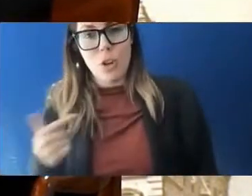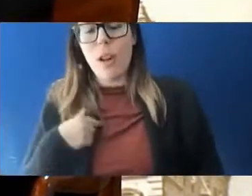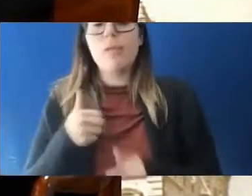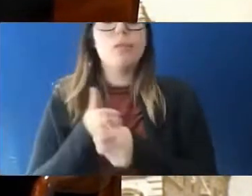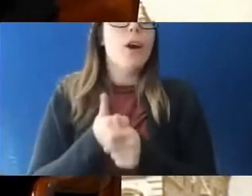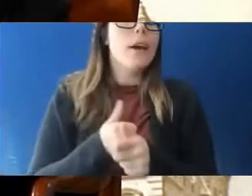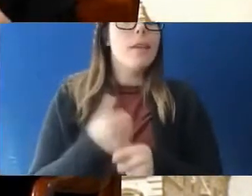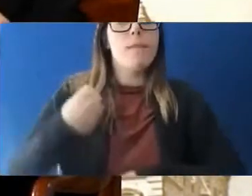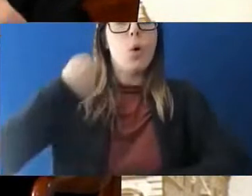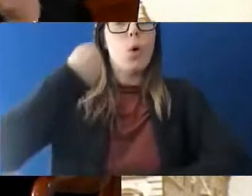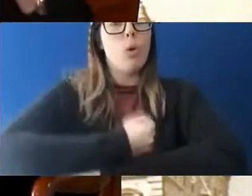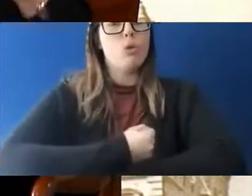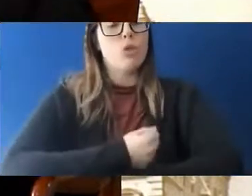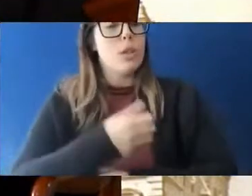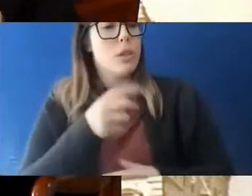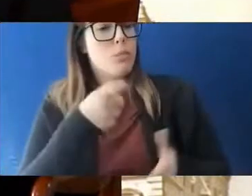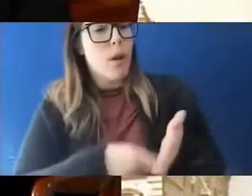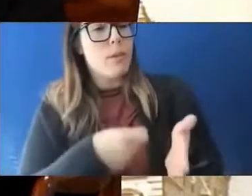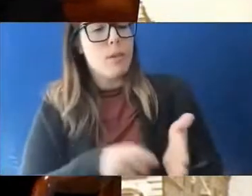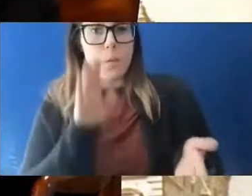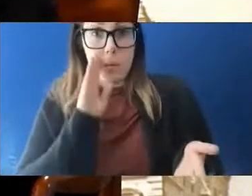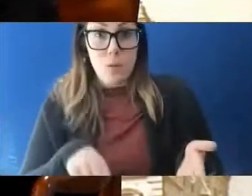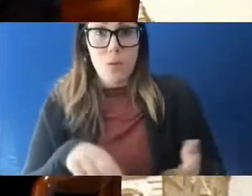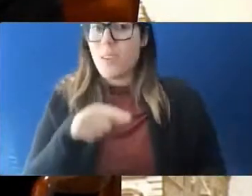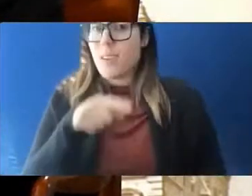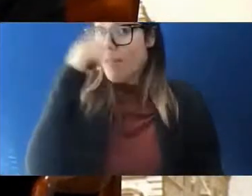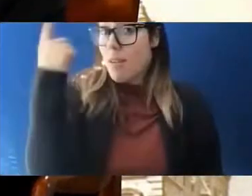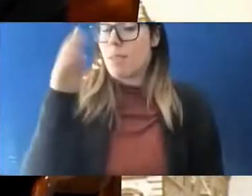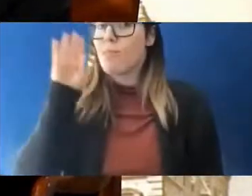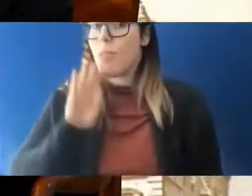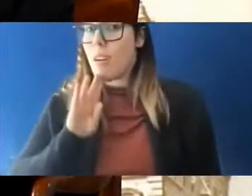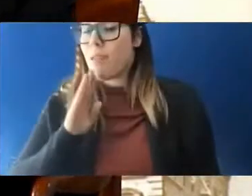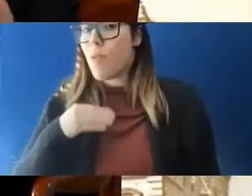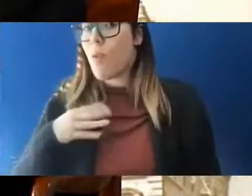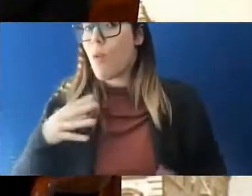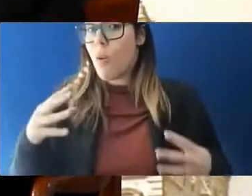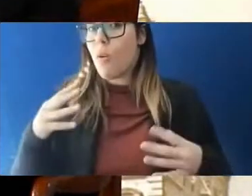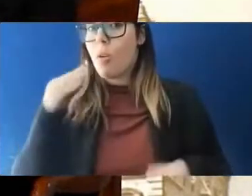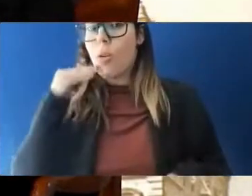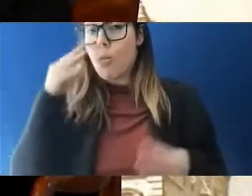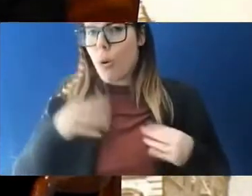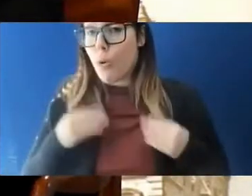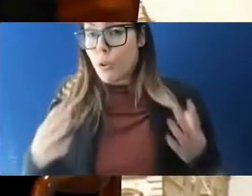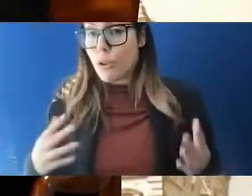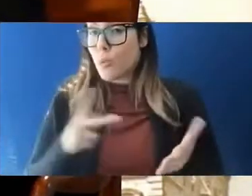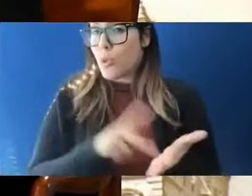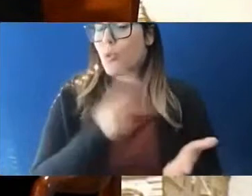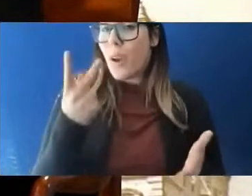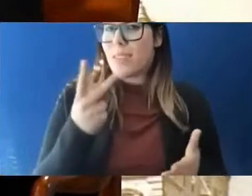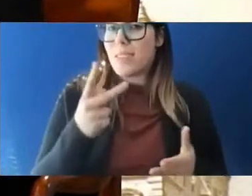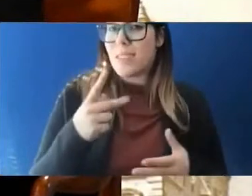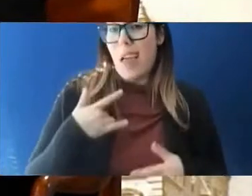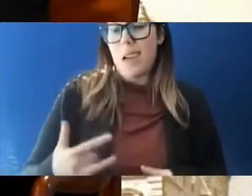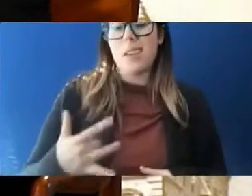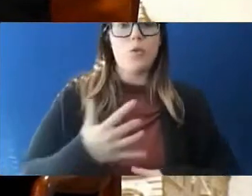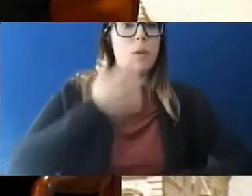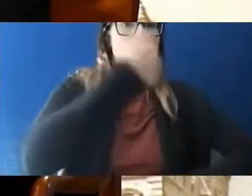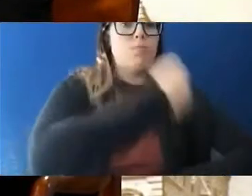crisis, you will know that black and brown homeowners then were twice as likely to be foreclosed